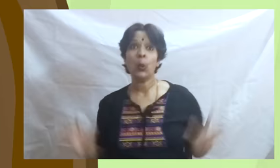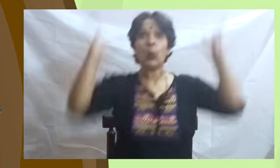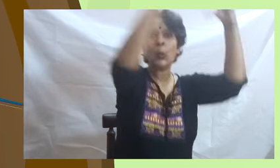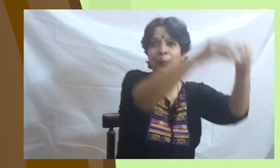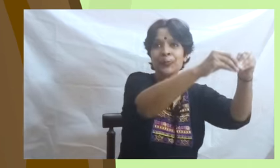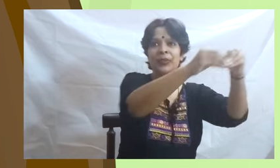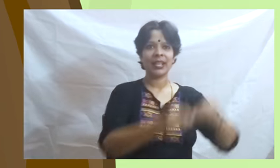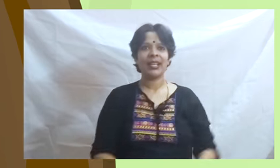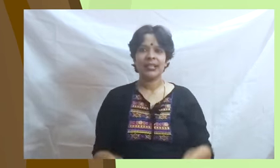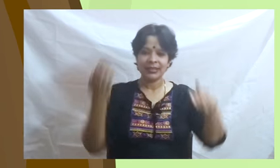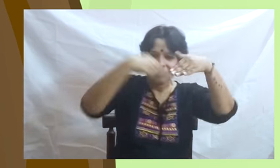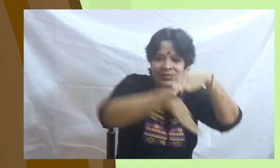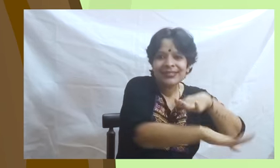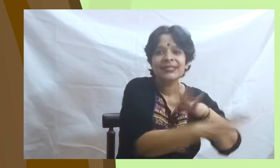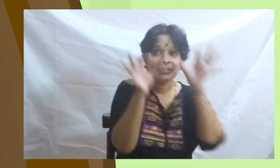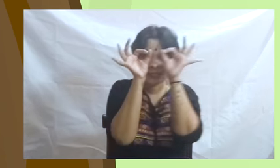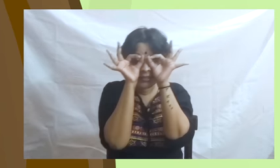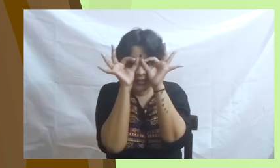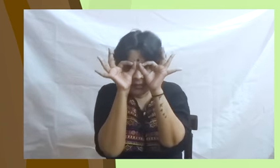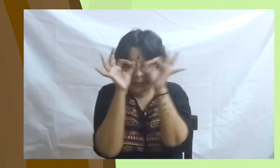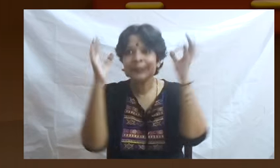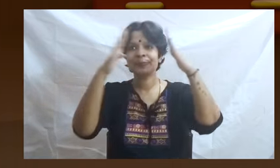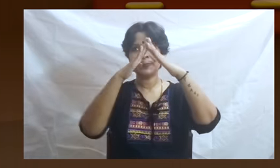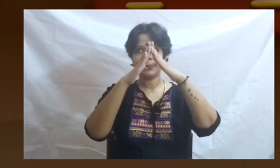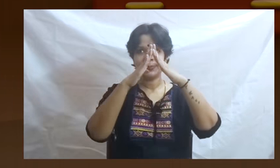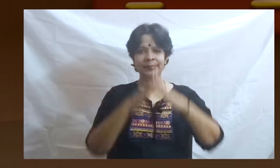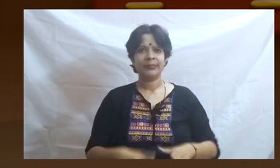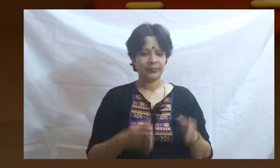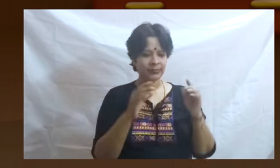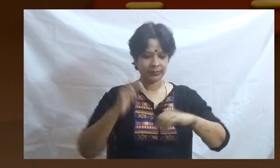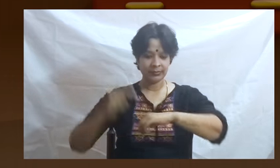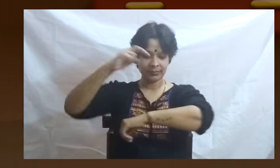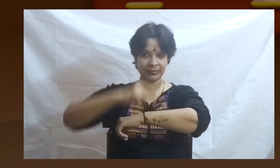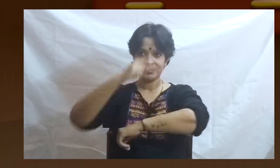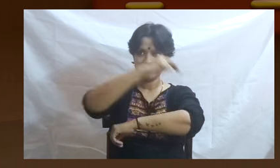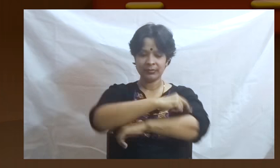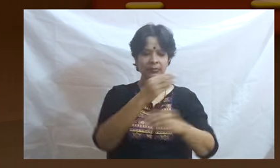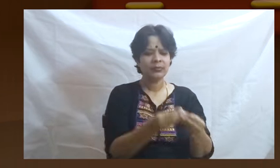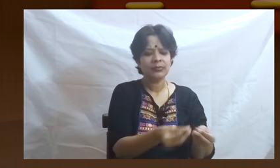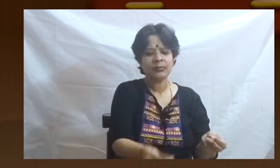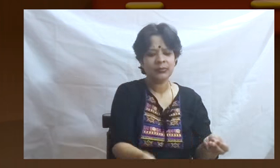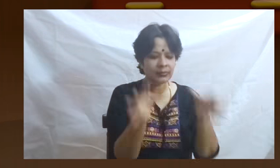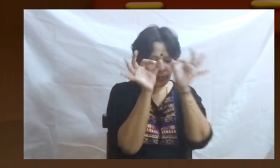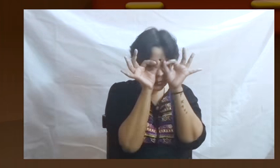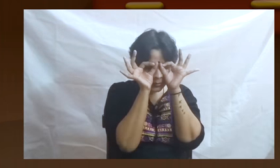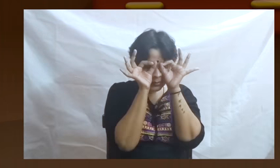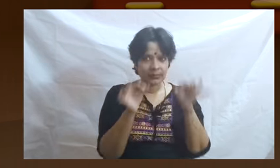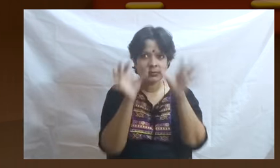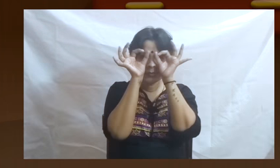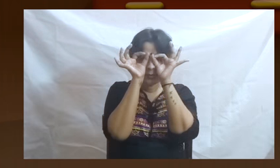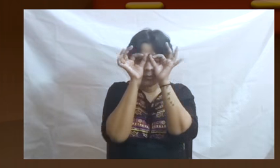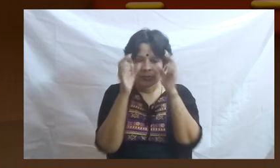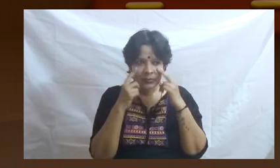But as soon as he was near enough so the old owl could see him clearly, she pounced upon him and ate him up.